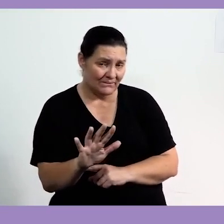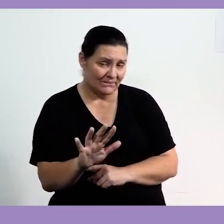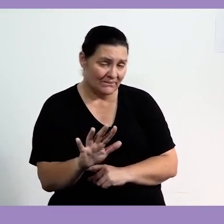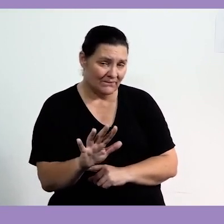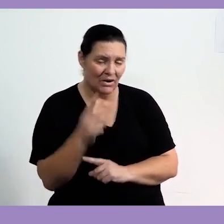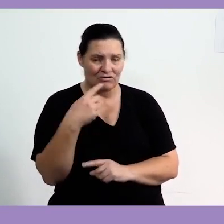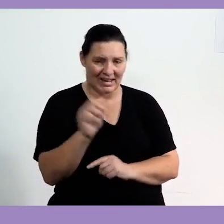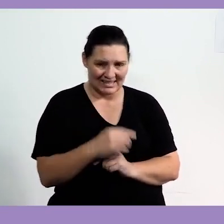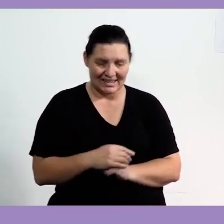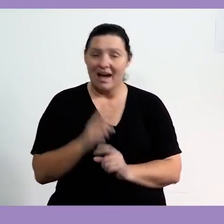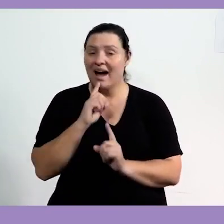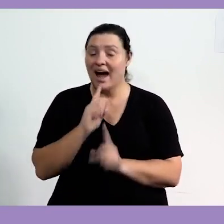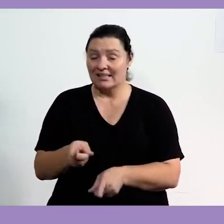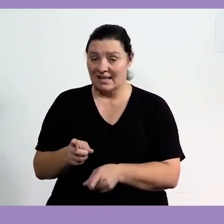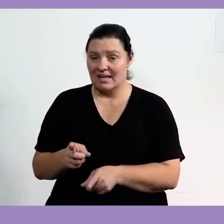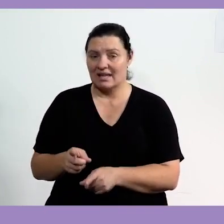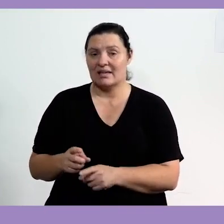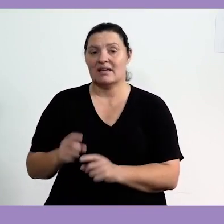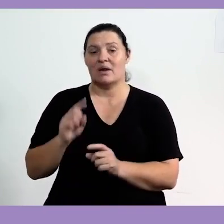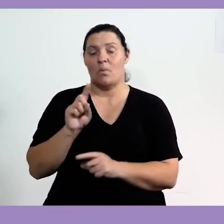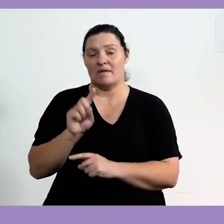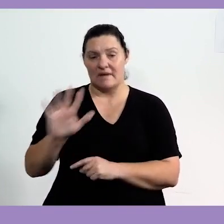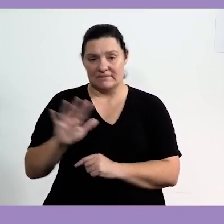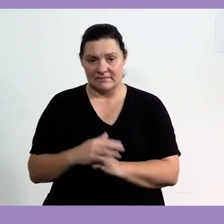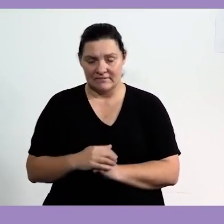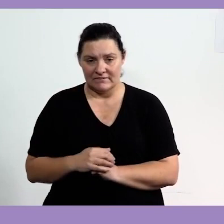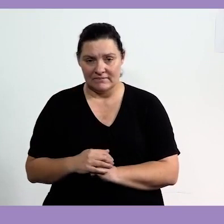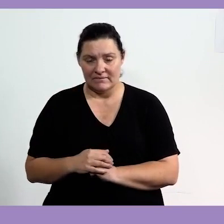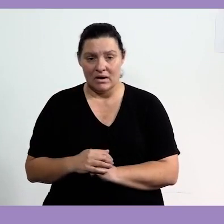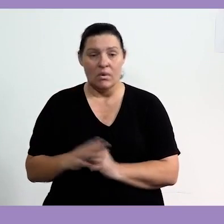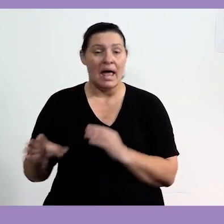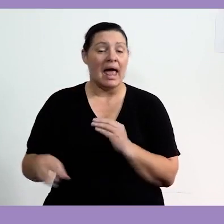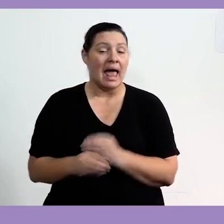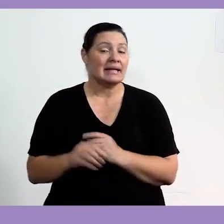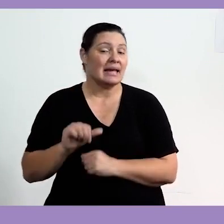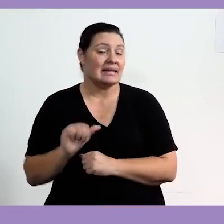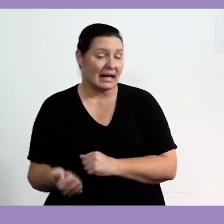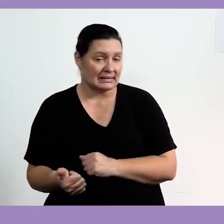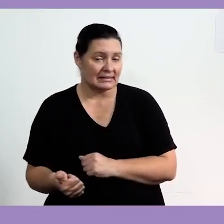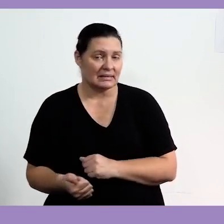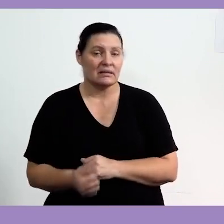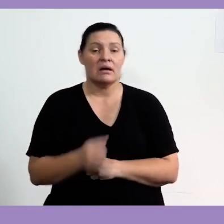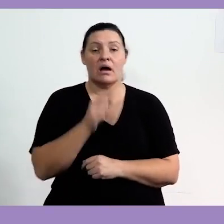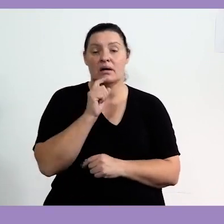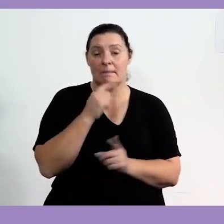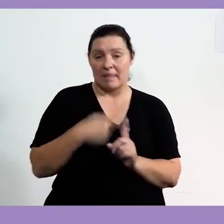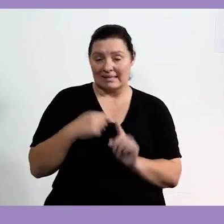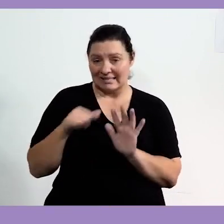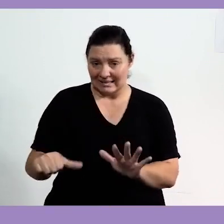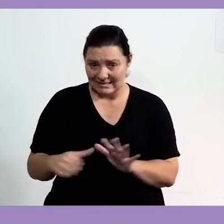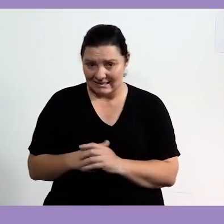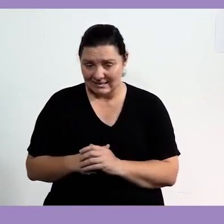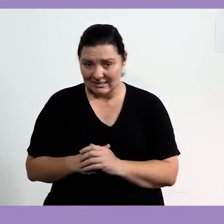5? Yes, you are correct. The answer is going to be 15. When we add the next one, which is now going to